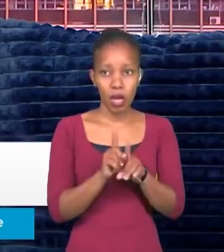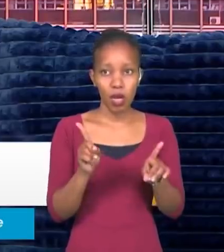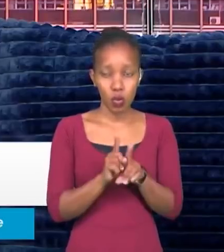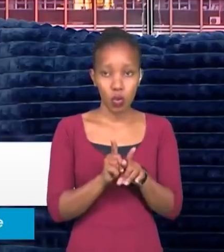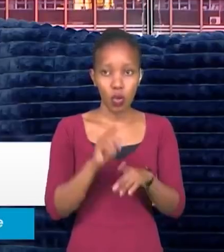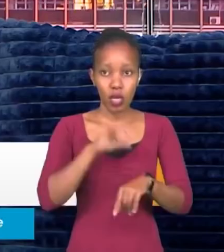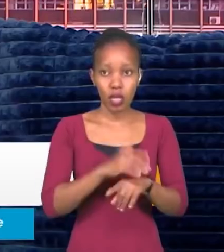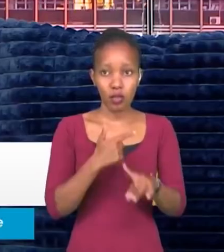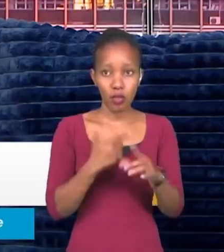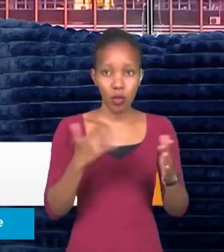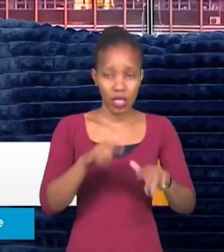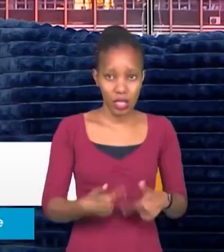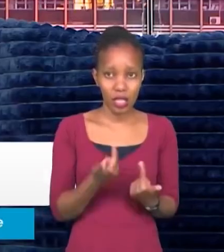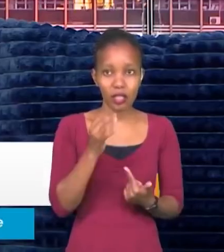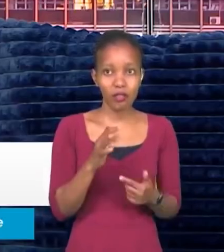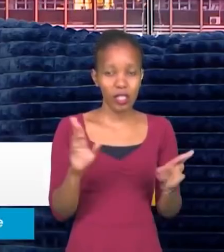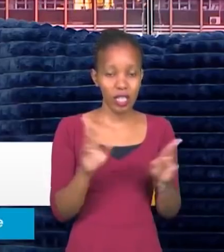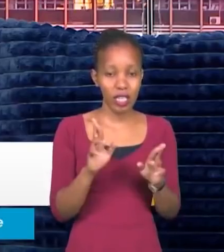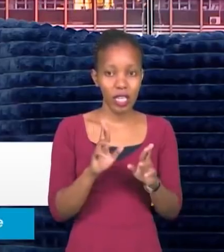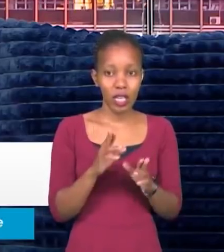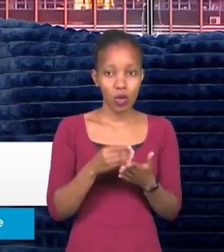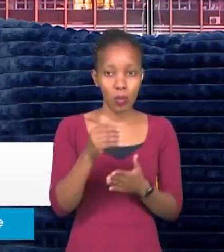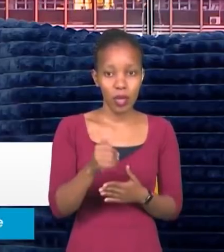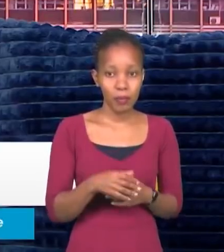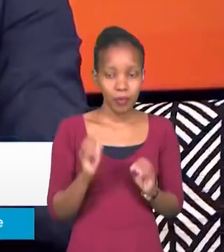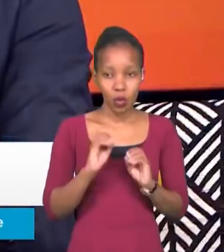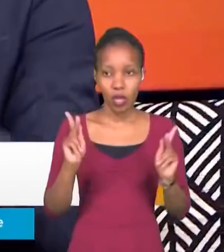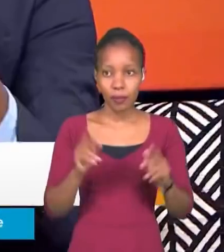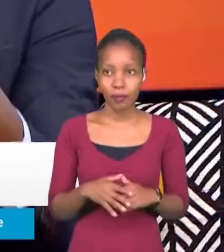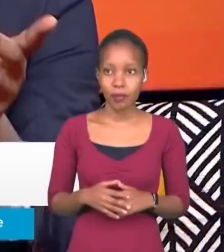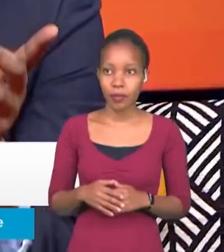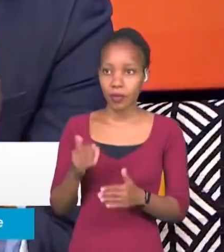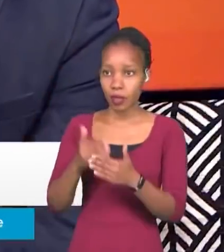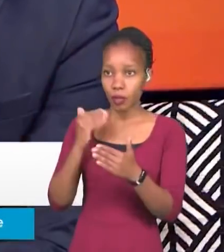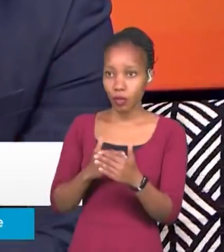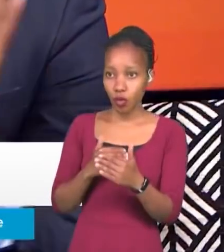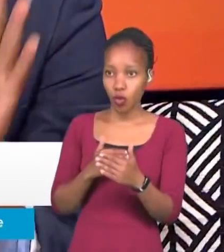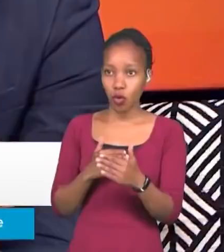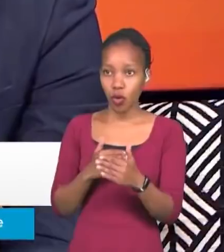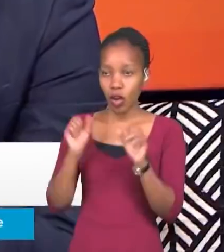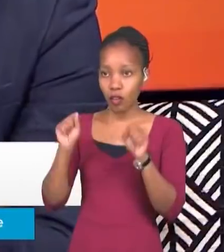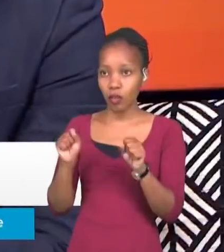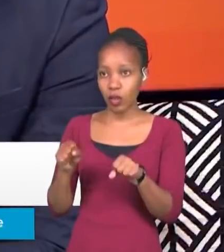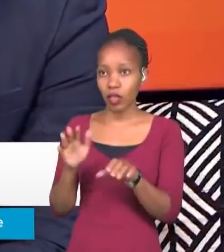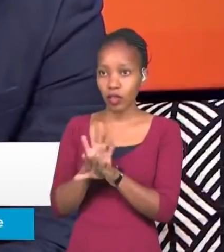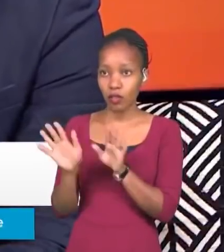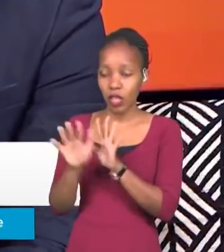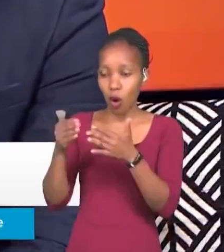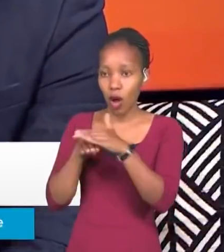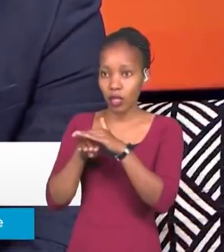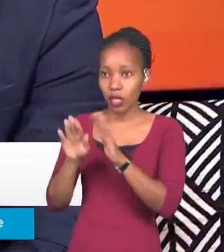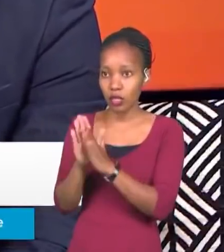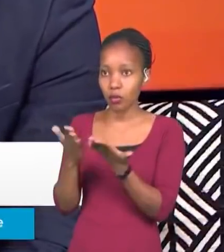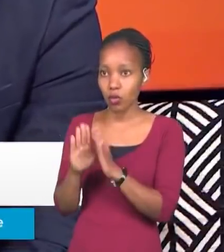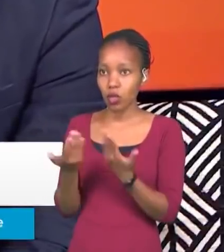from from myself if they're able to. Interesting. Yeah. Interesting. Yes. Okay. Now, before even the availability and everything, how they can access this book,